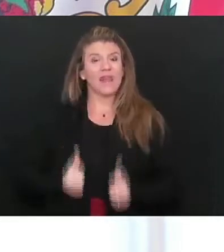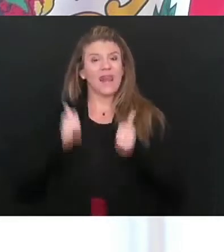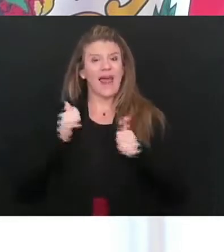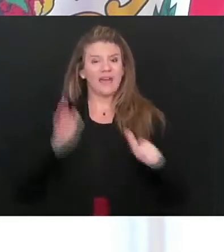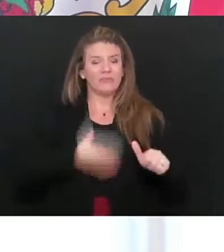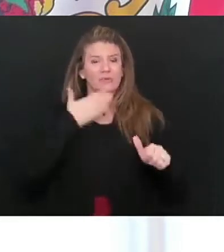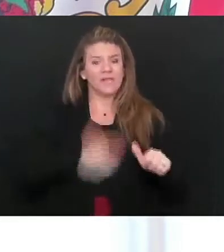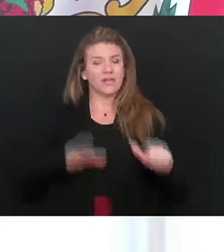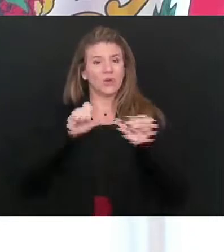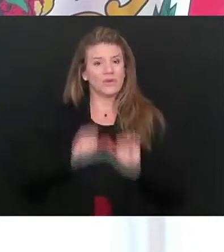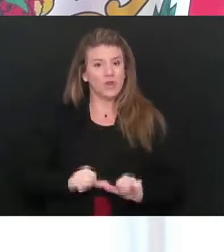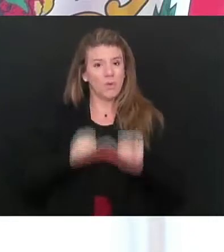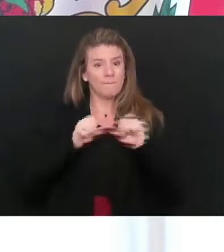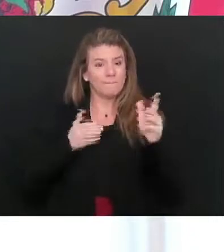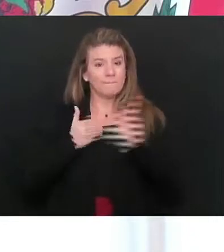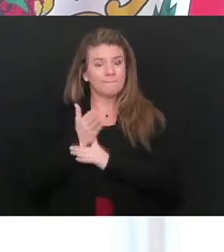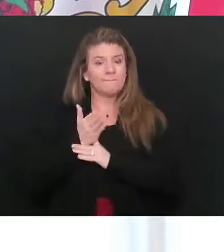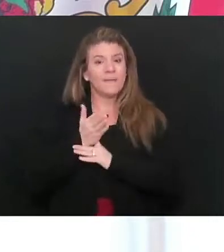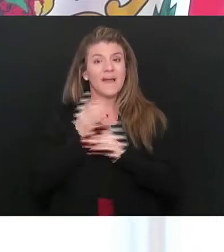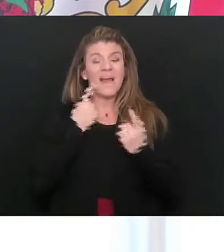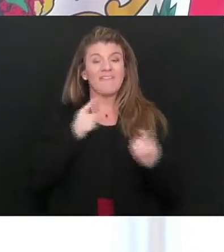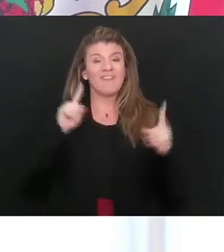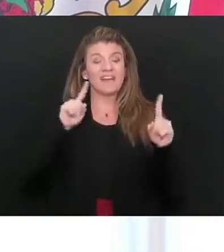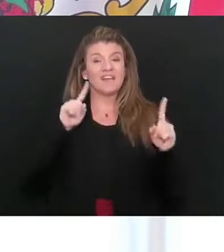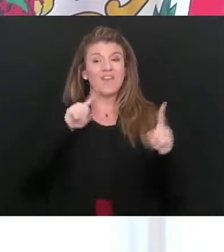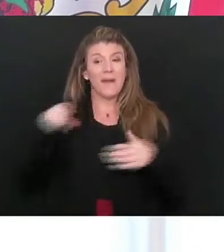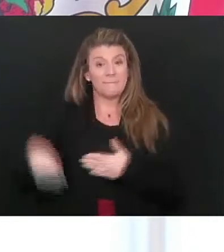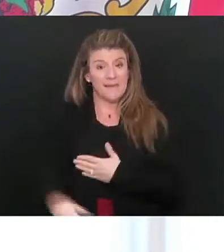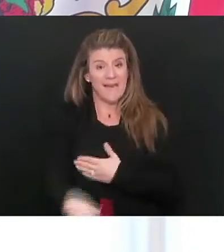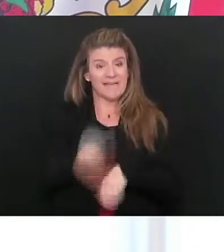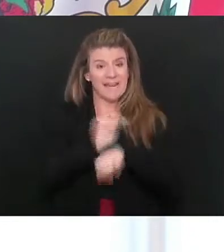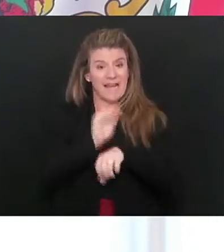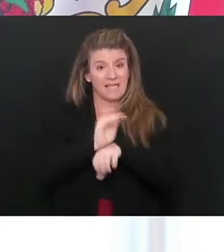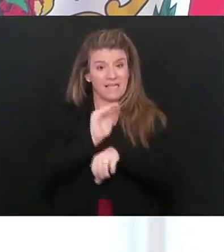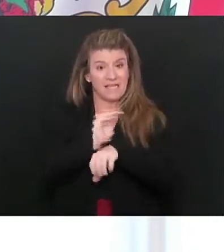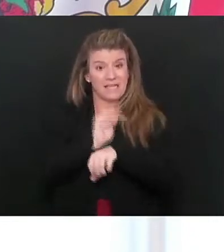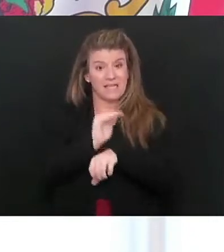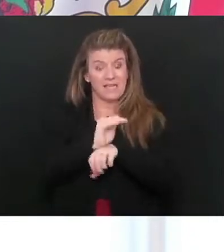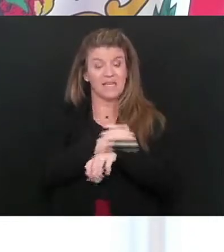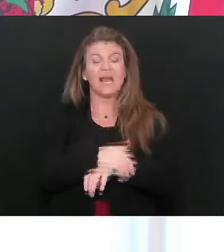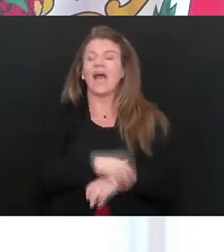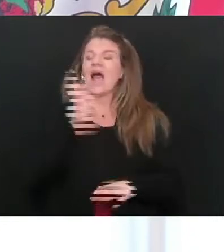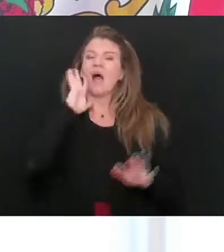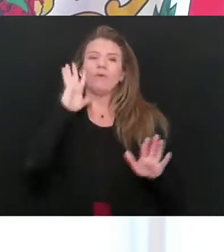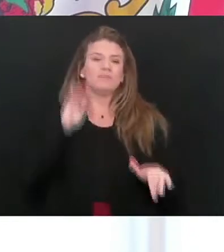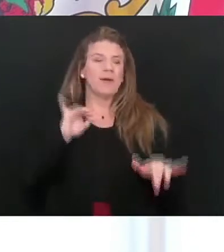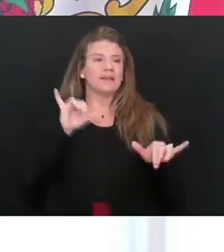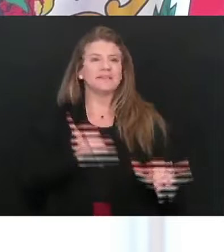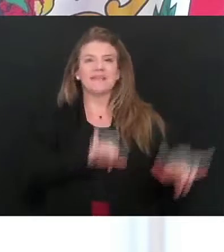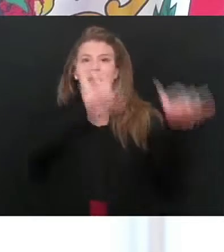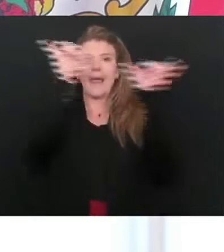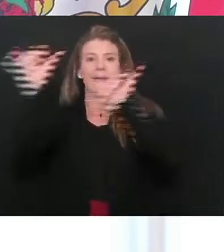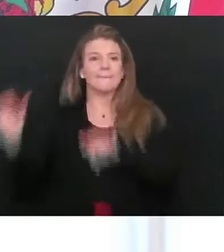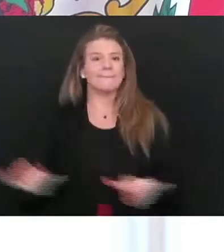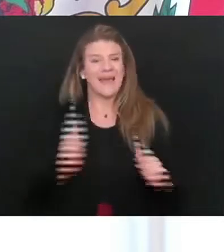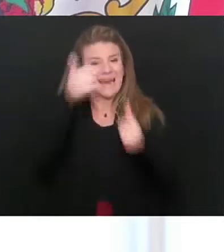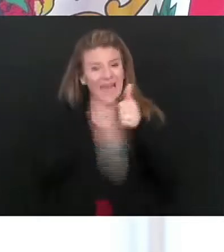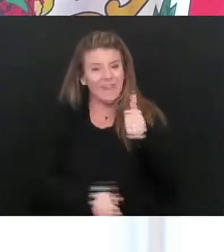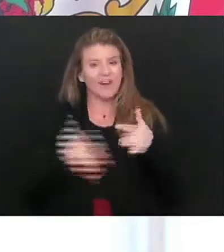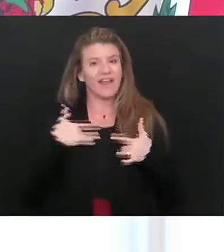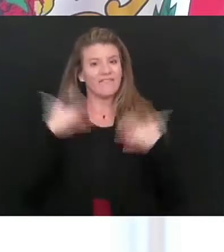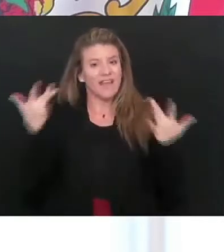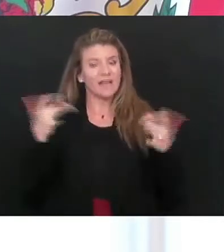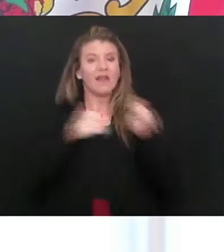to resume effective at midnight tonight. And I will expect the same with all these events to follow the